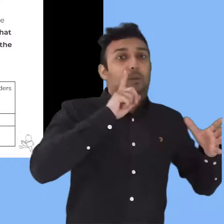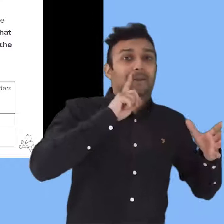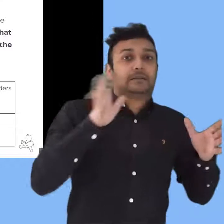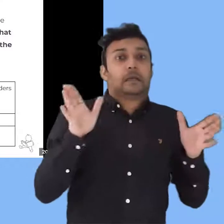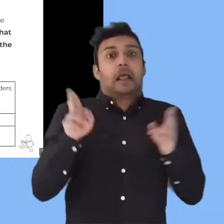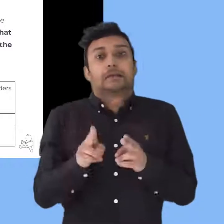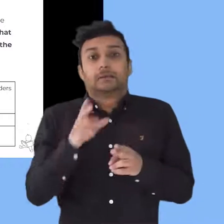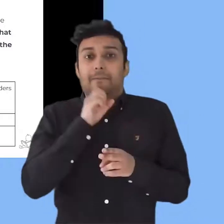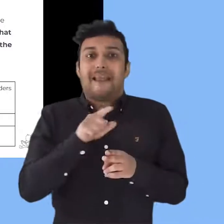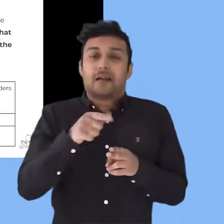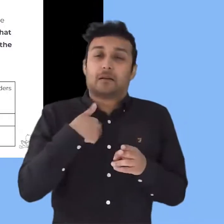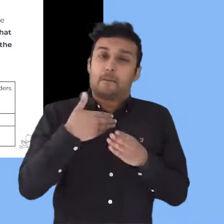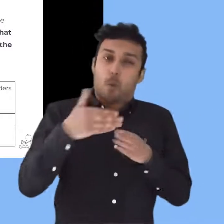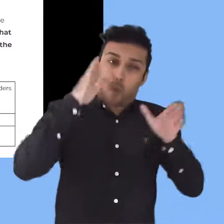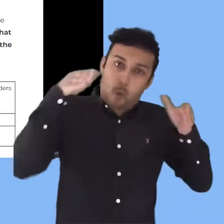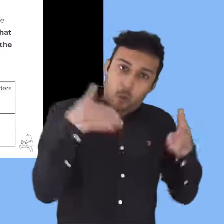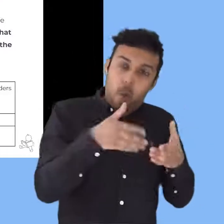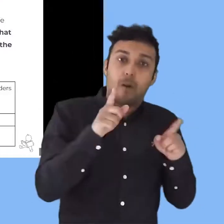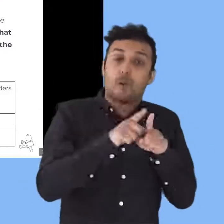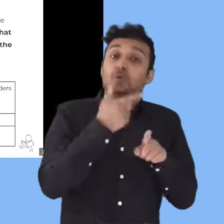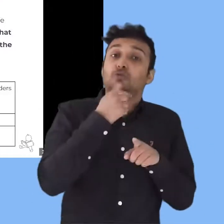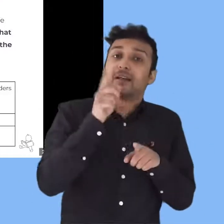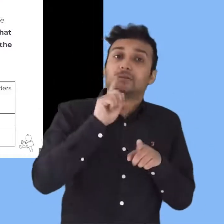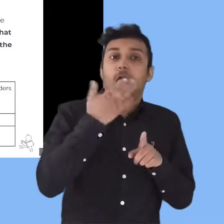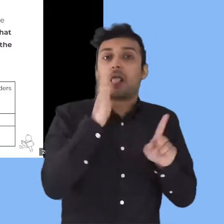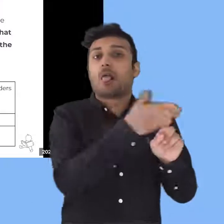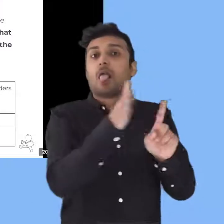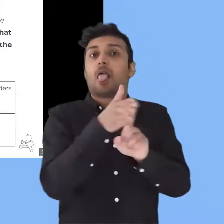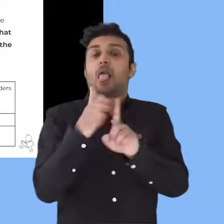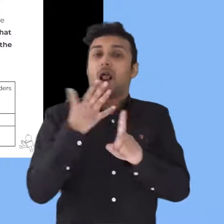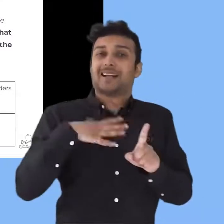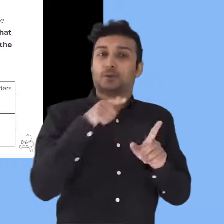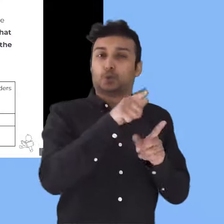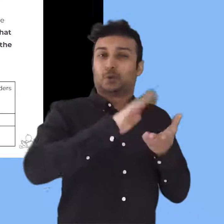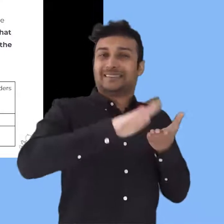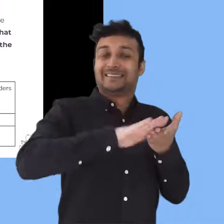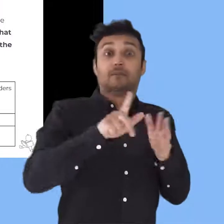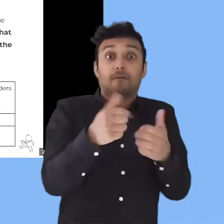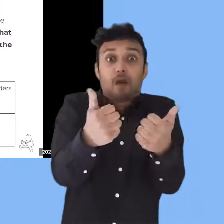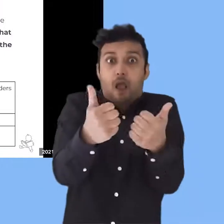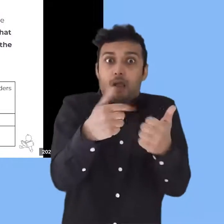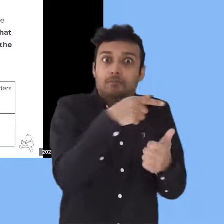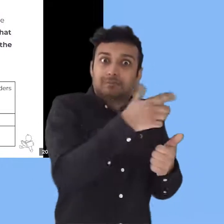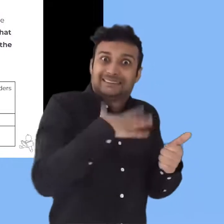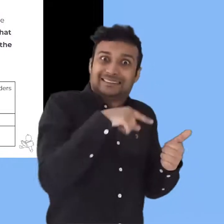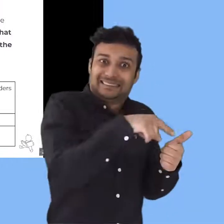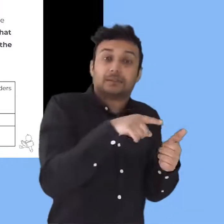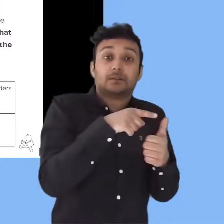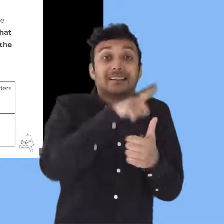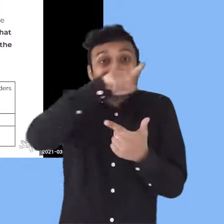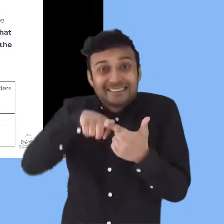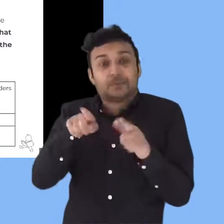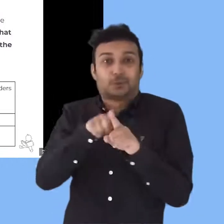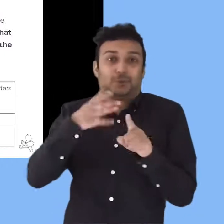harmful gender stereotypes. I think that's excellent and absolutely should be celebrated, but we need to be focusing on race and racism as